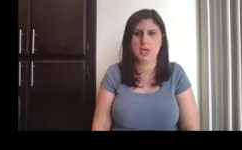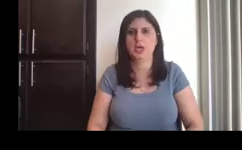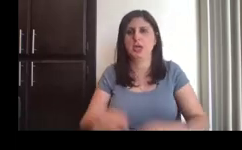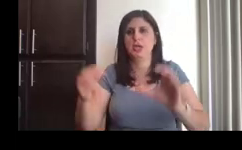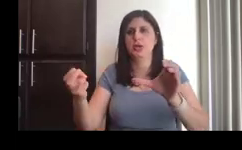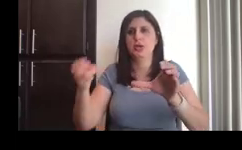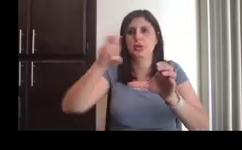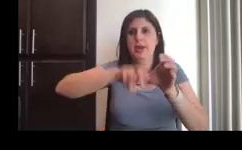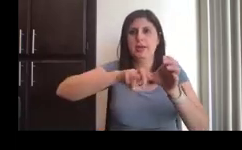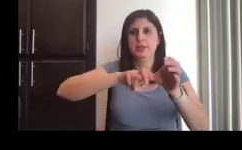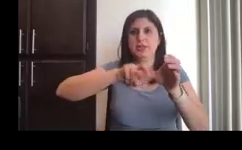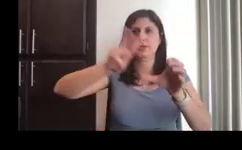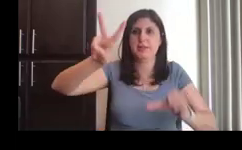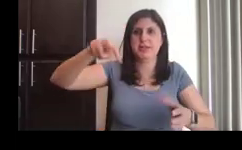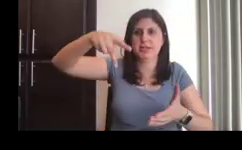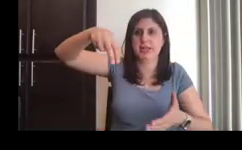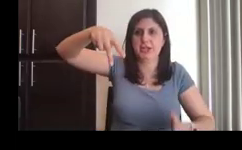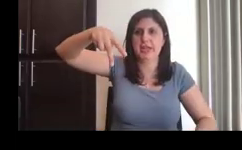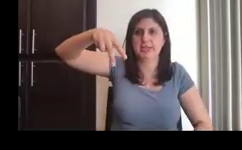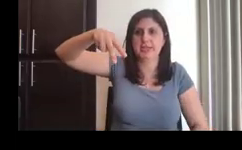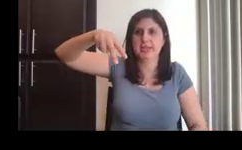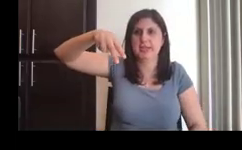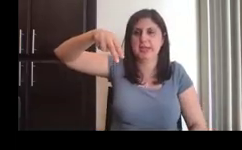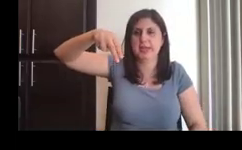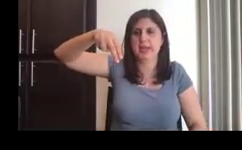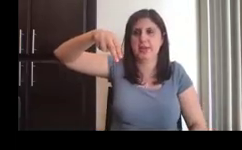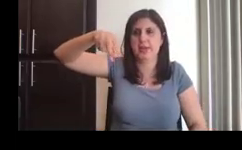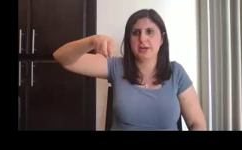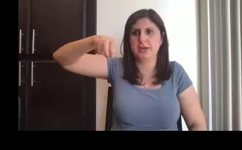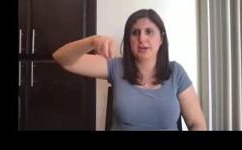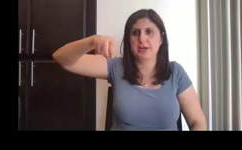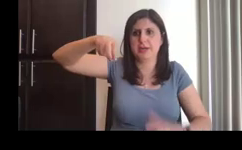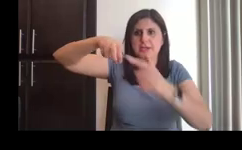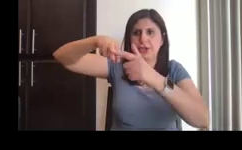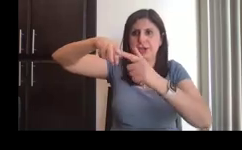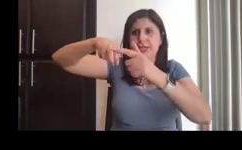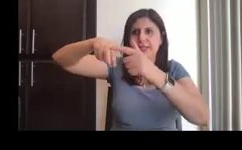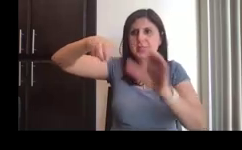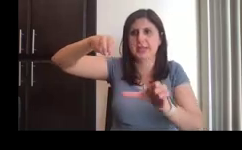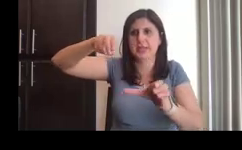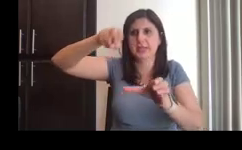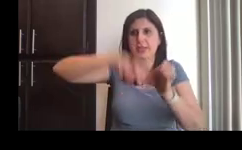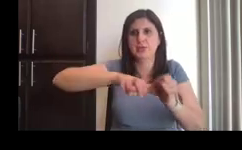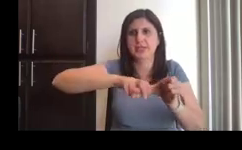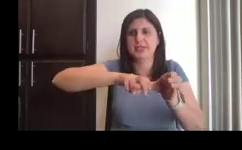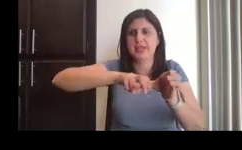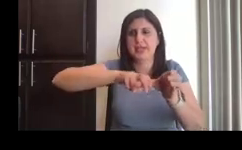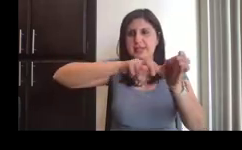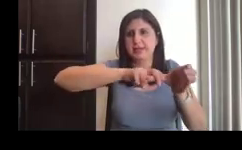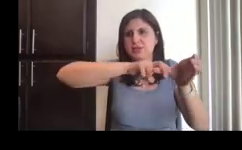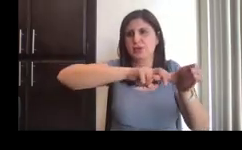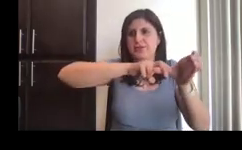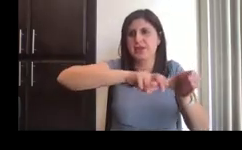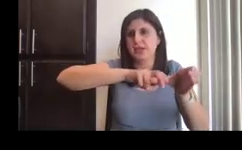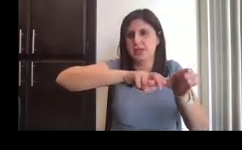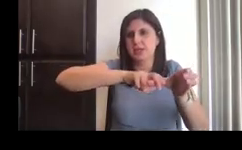car. Ride. So these, remember, these are like your legs. Okay, now these are your knees. You are sitting